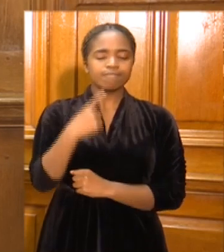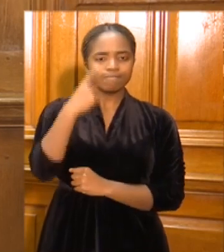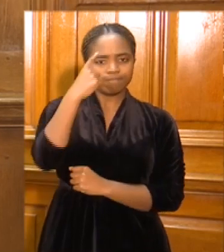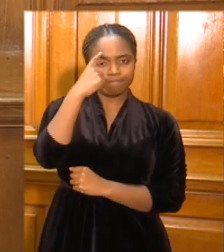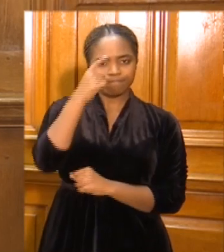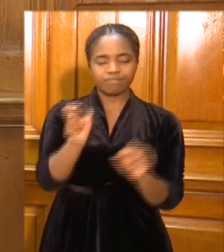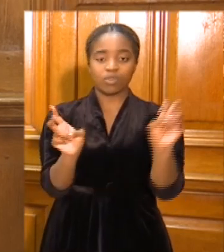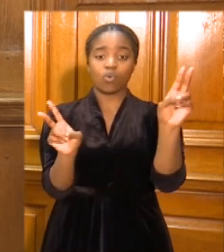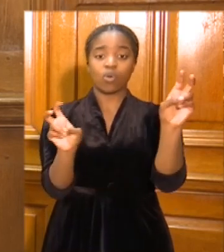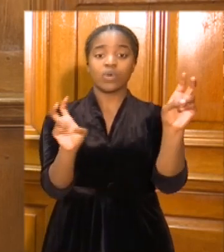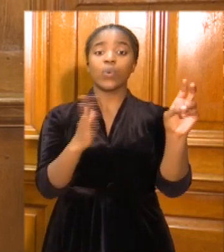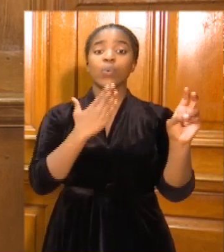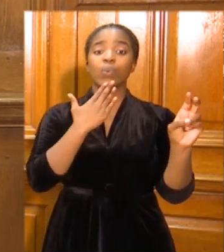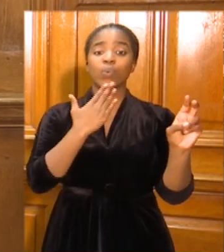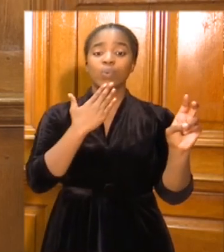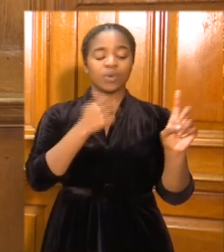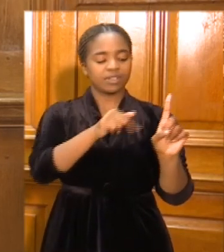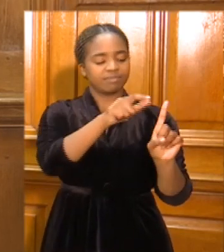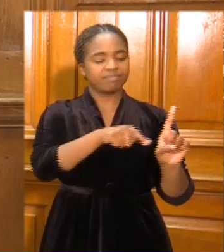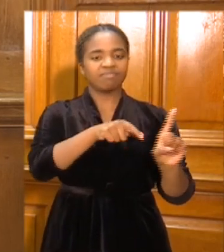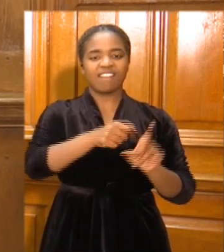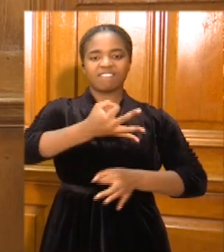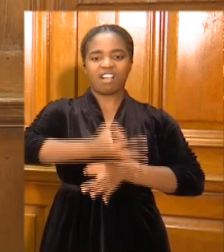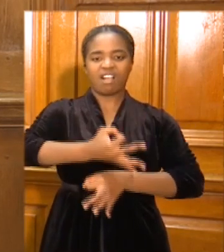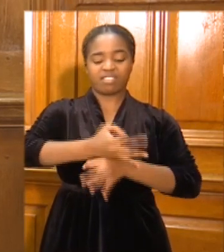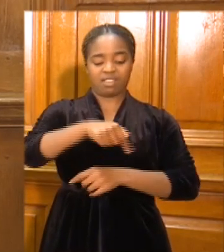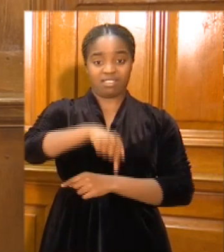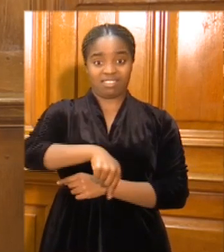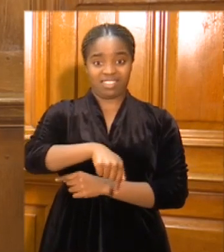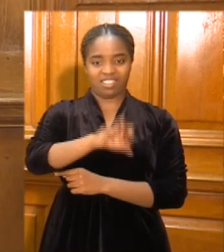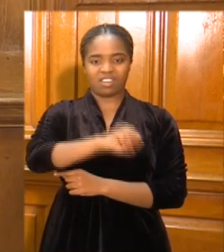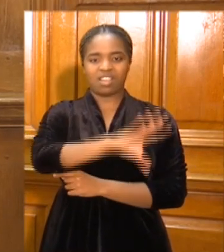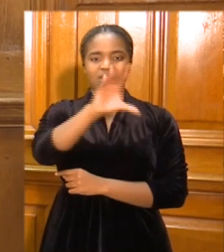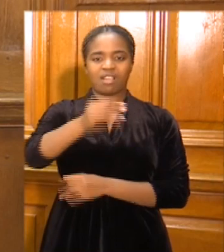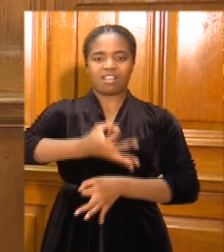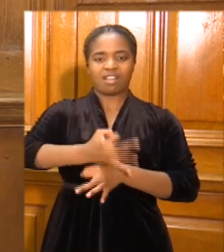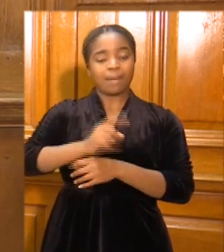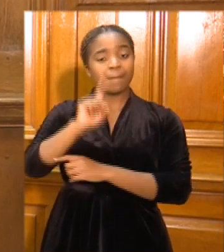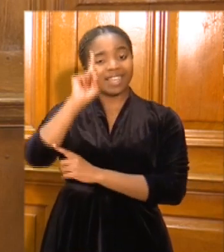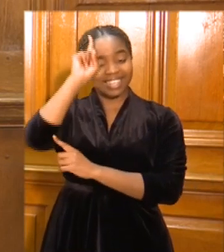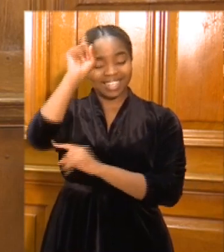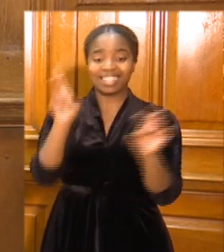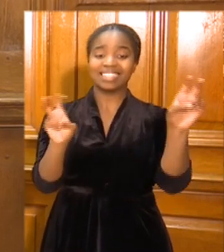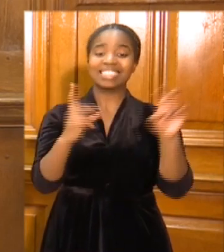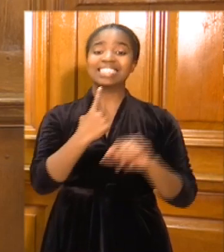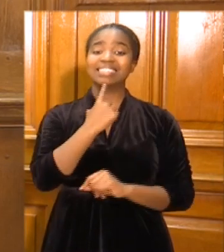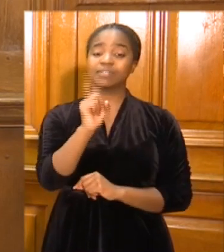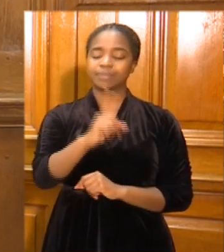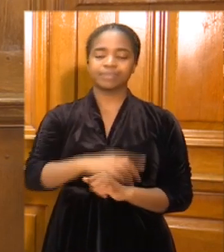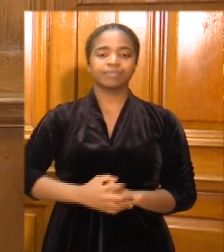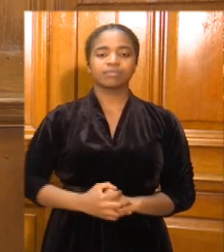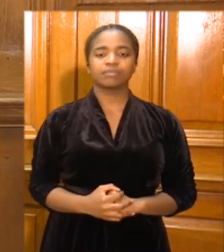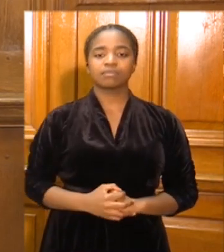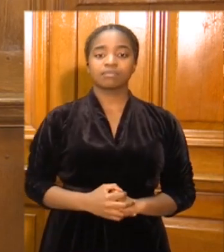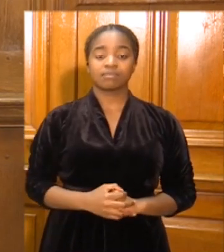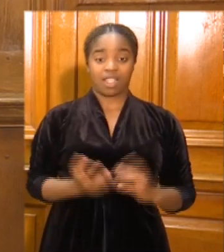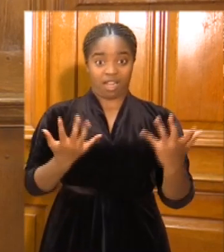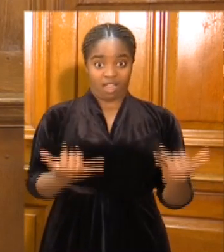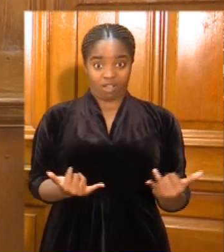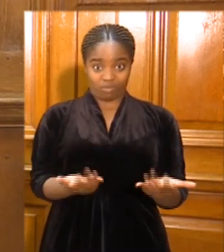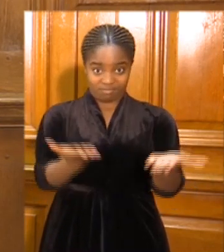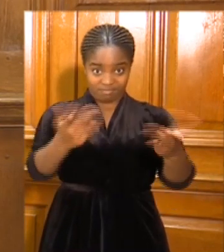words of the father of our nation, Madiba, when he said, "It is now in